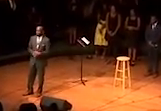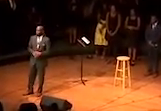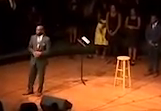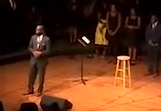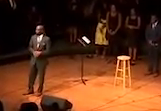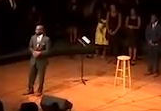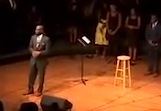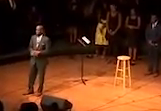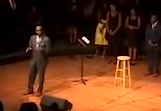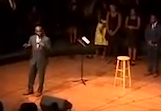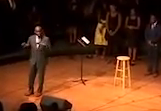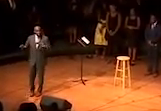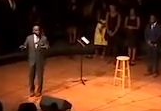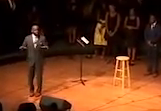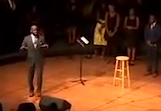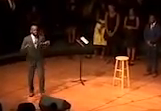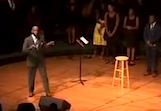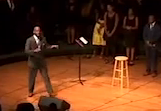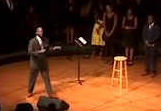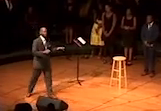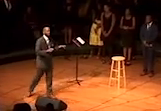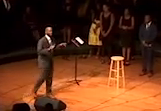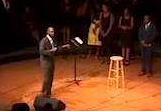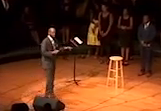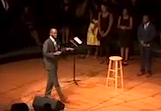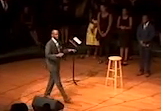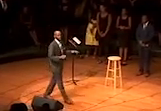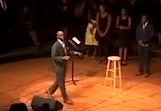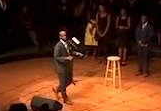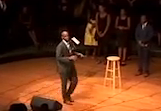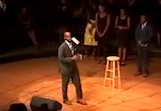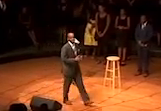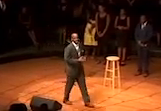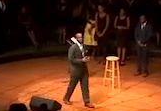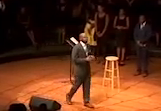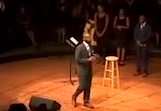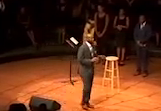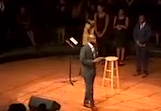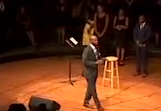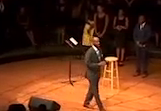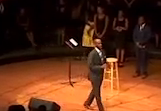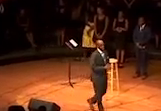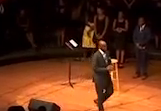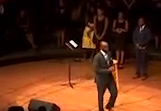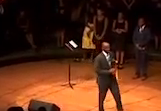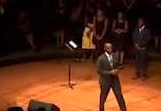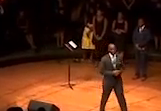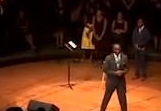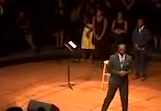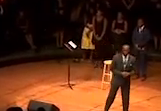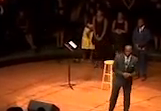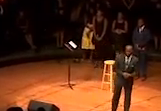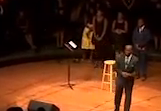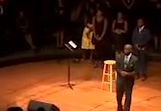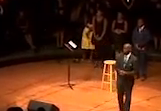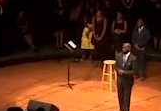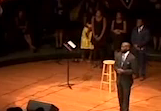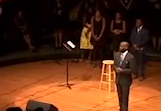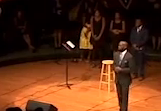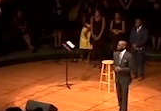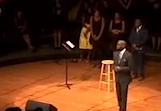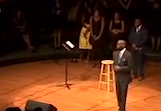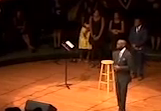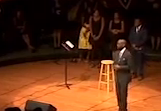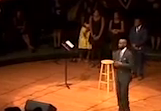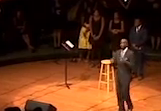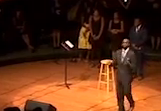that. They don't need you to inquire about details. And they're probably not interested in this point